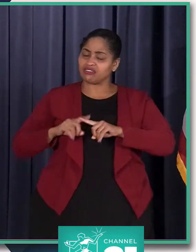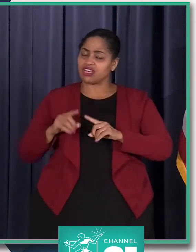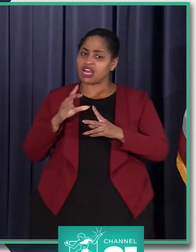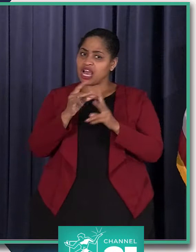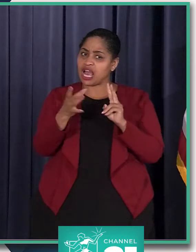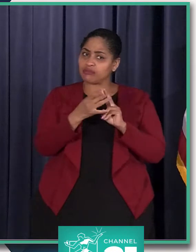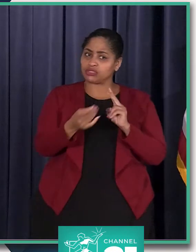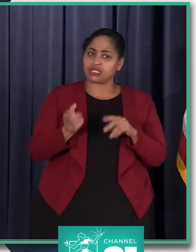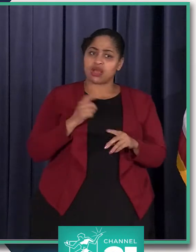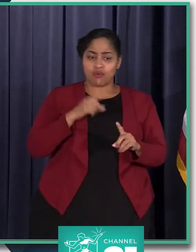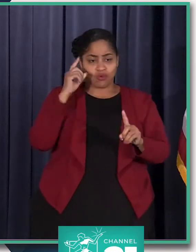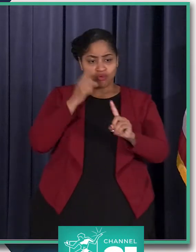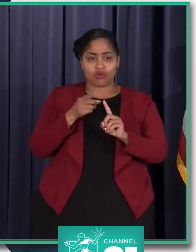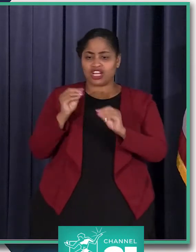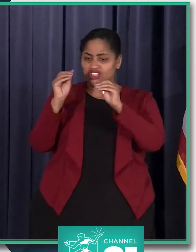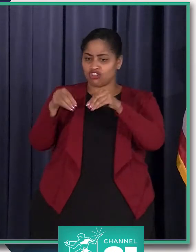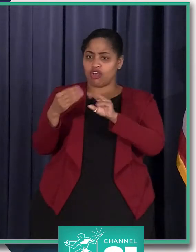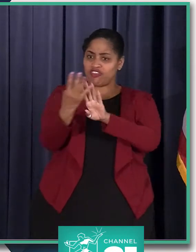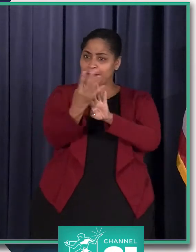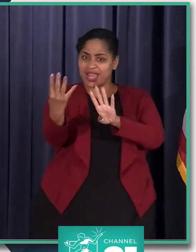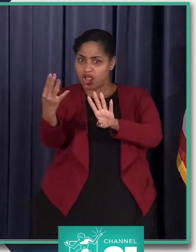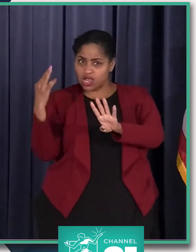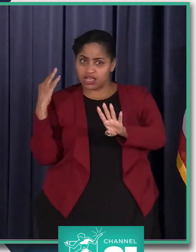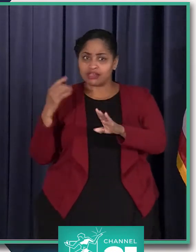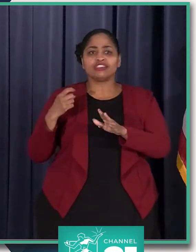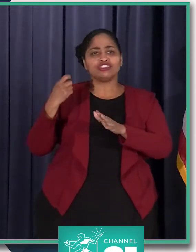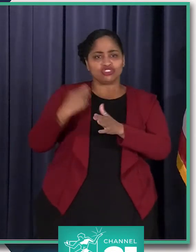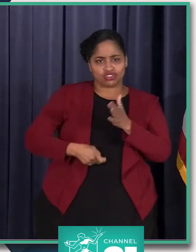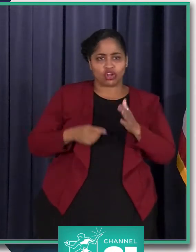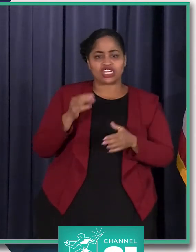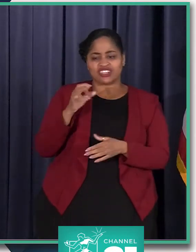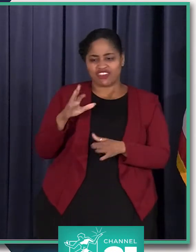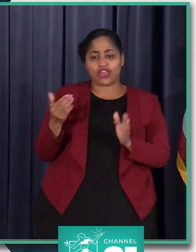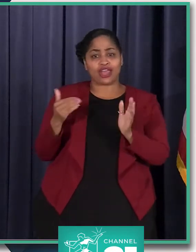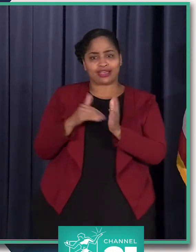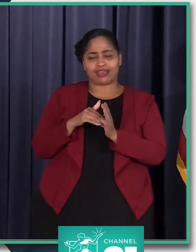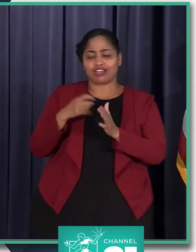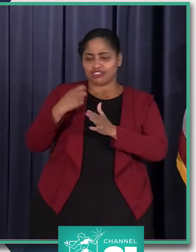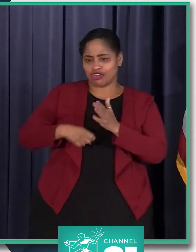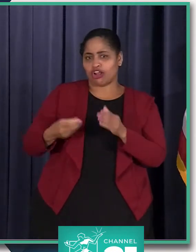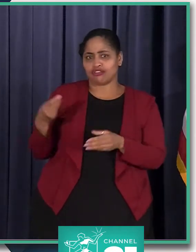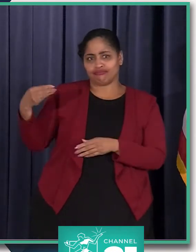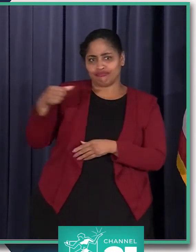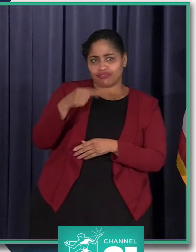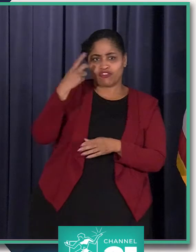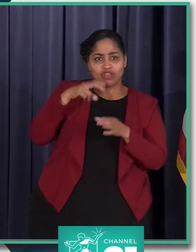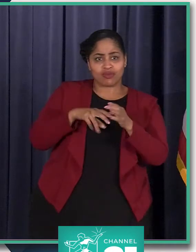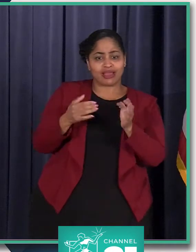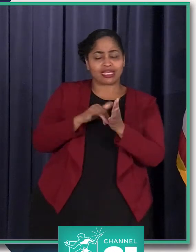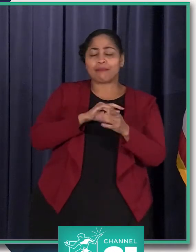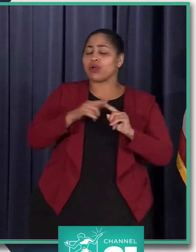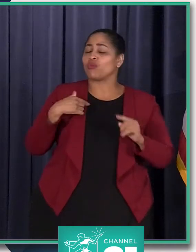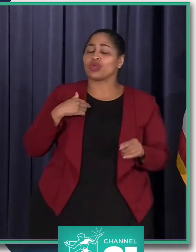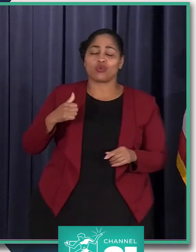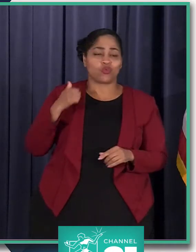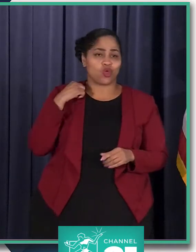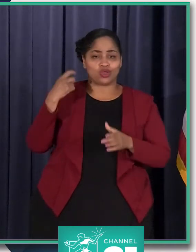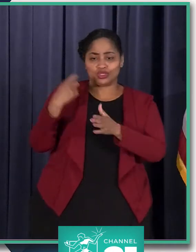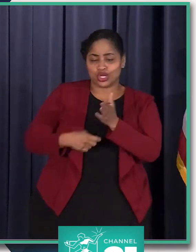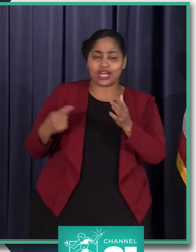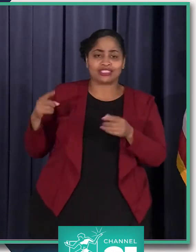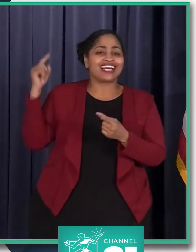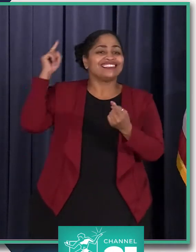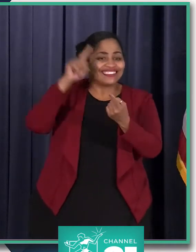goal is to install the barriers and start charging fares, but we are not going to charge fares unless it's safe to do so.